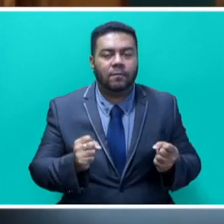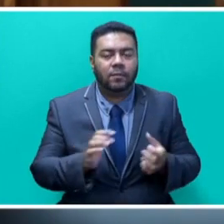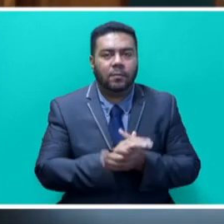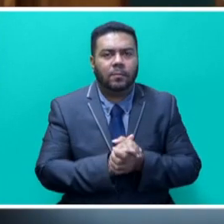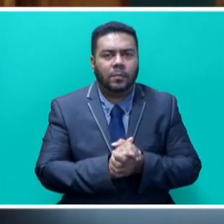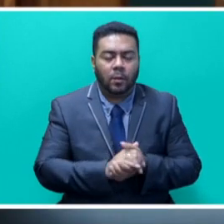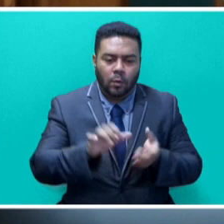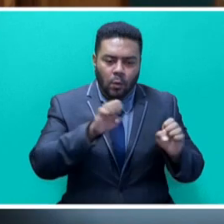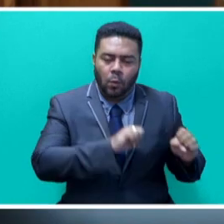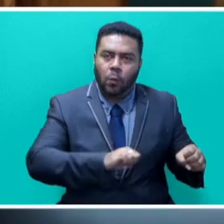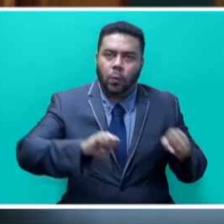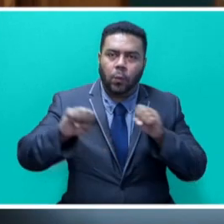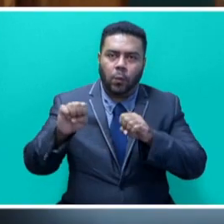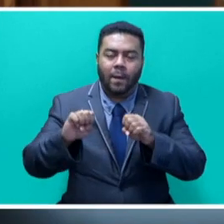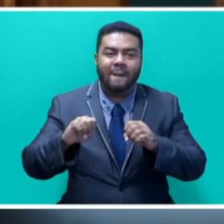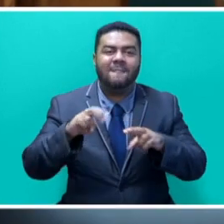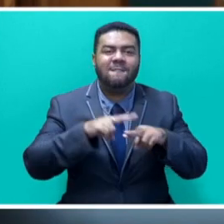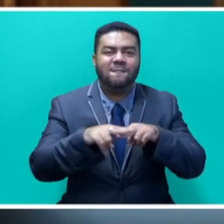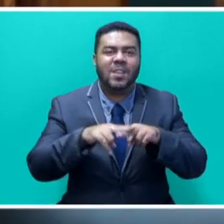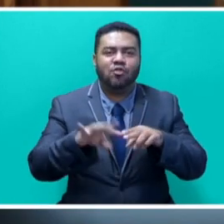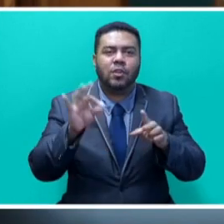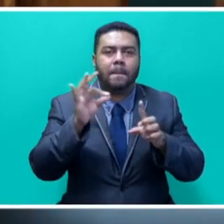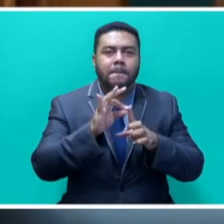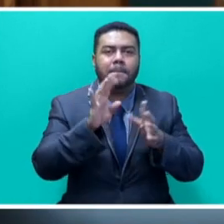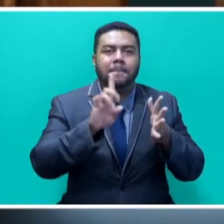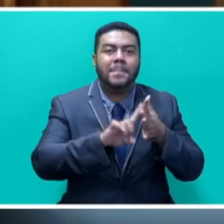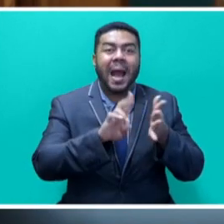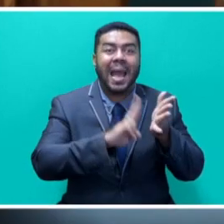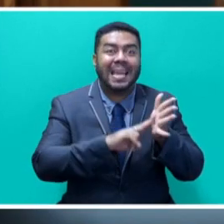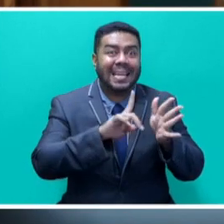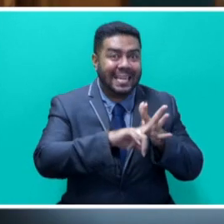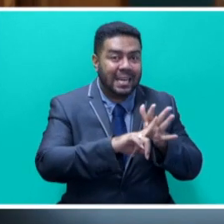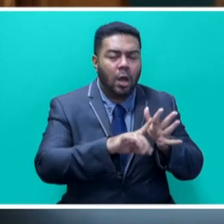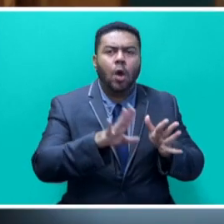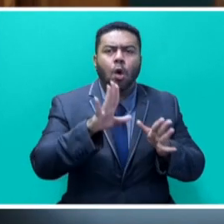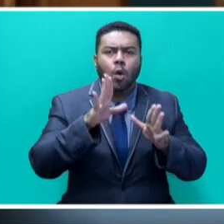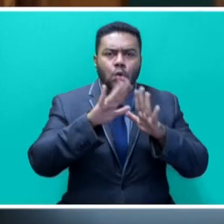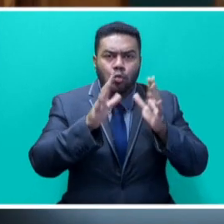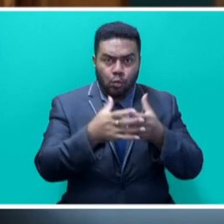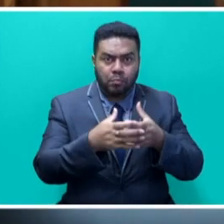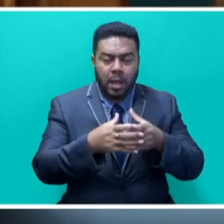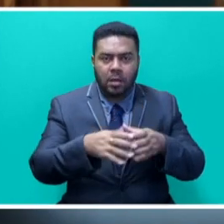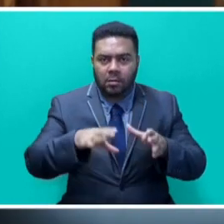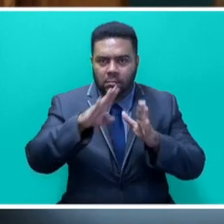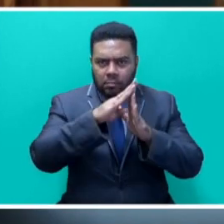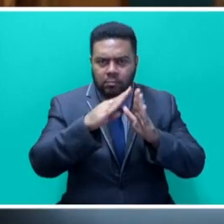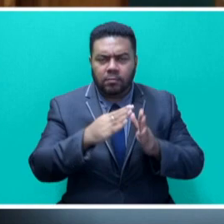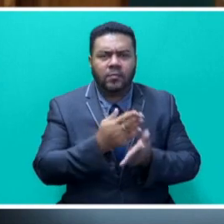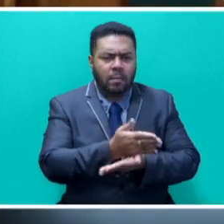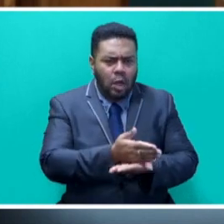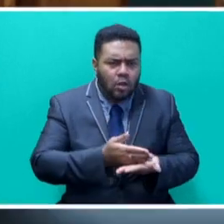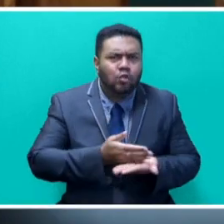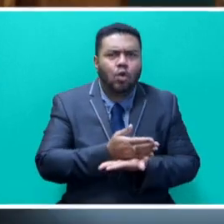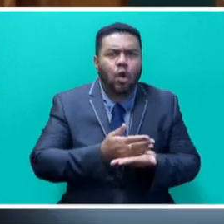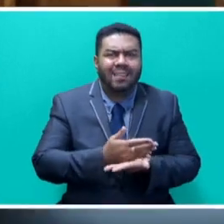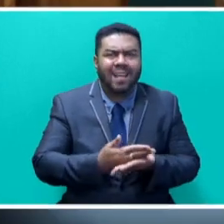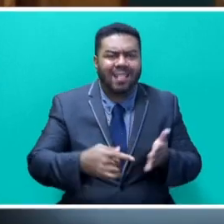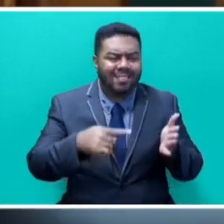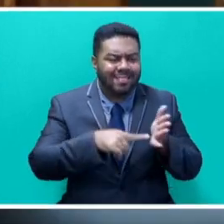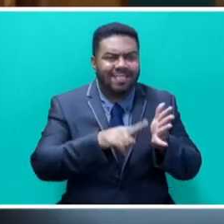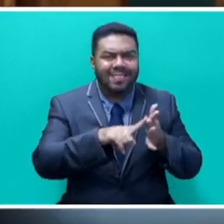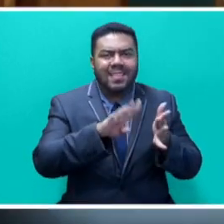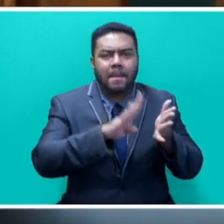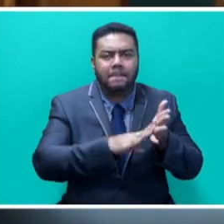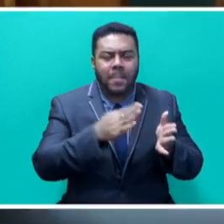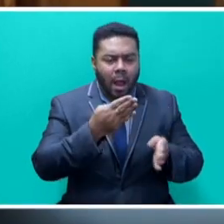exported by the Fiji Pine Group of companies. Other products included sawn timber from mahogany, rain tree